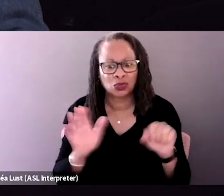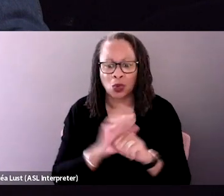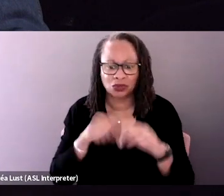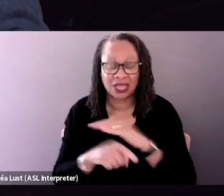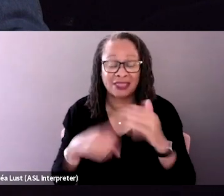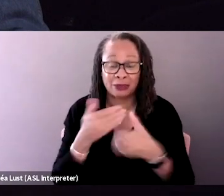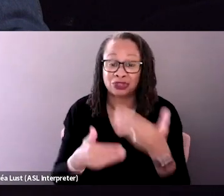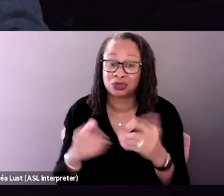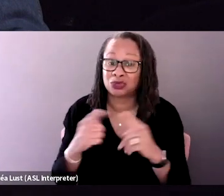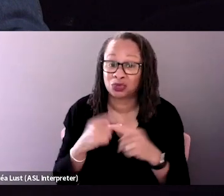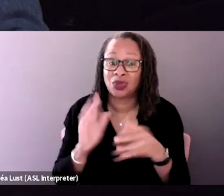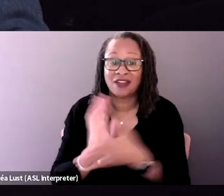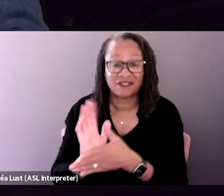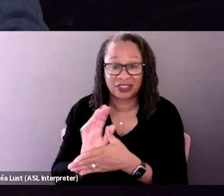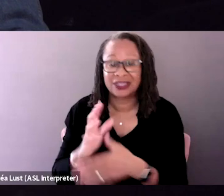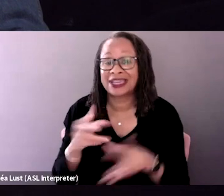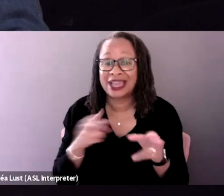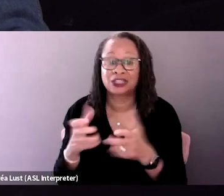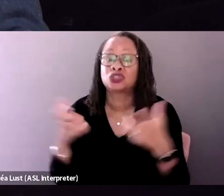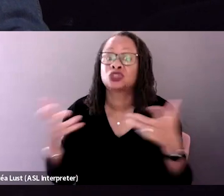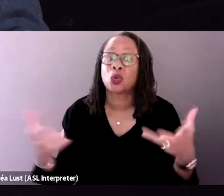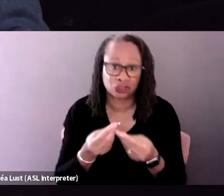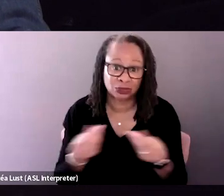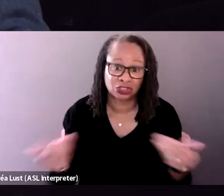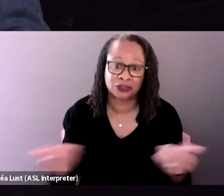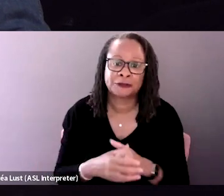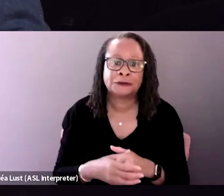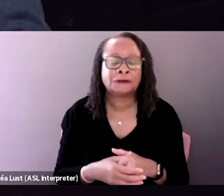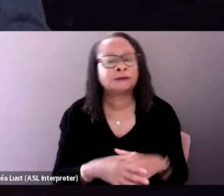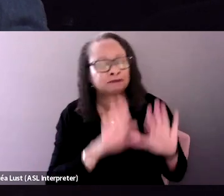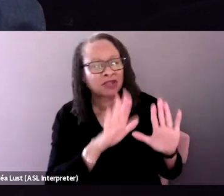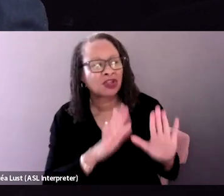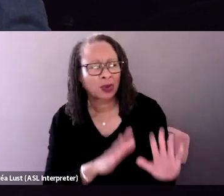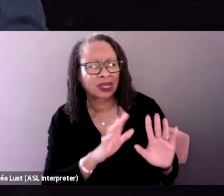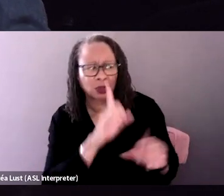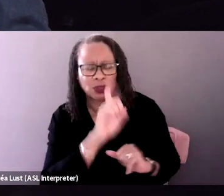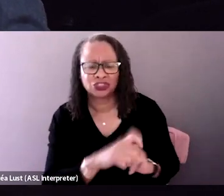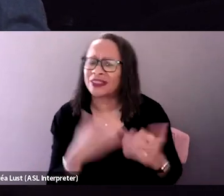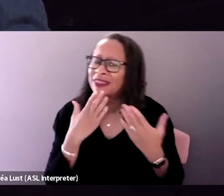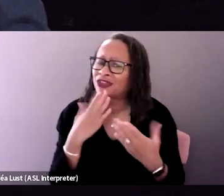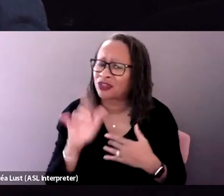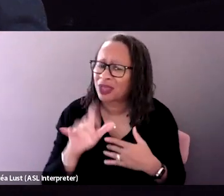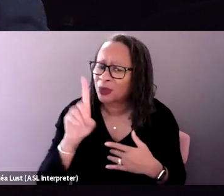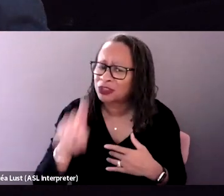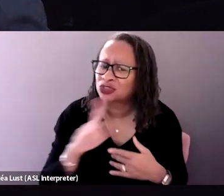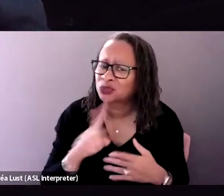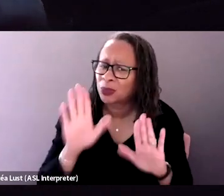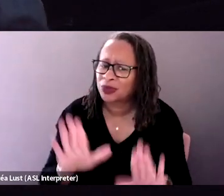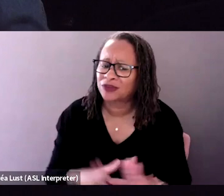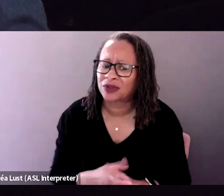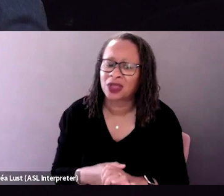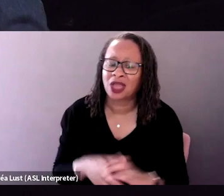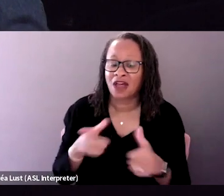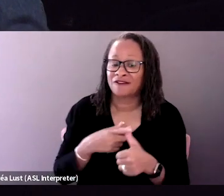then editing so much material? Great question. Yeah, thank you for that. Well, first, it